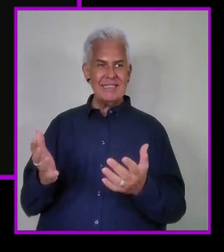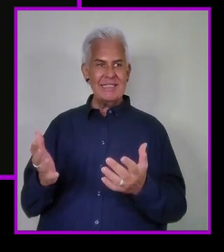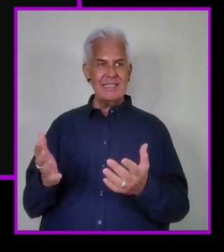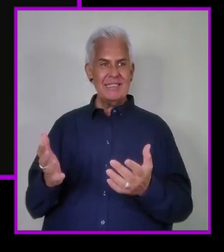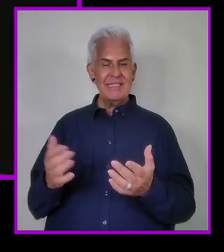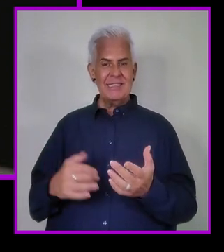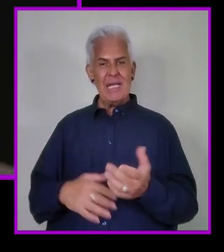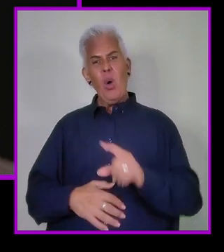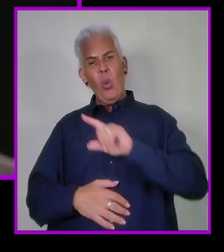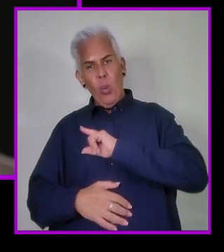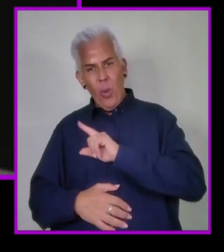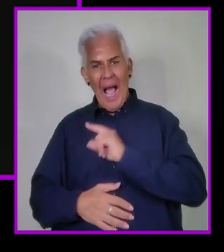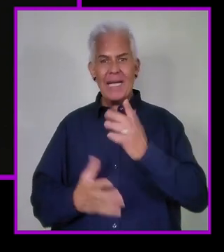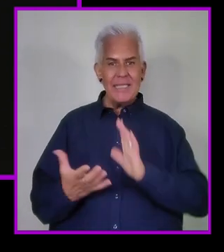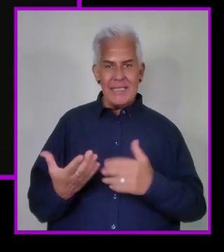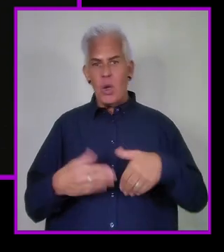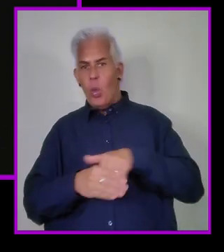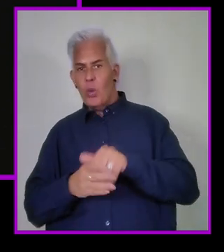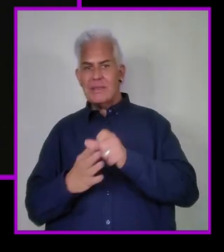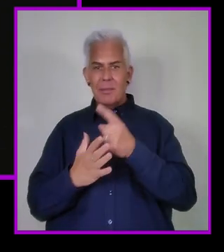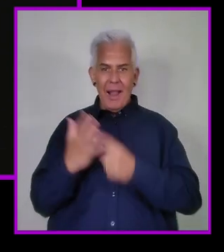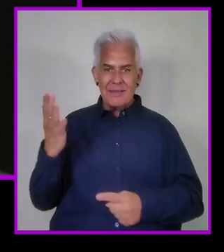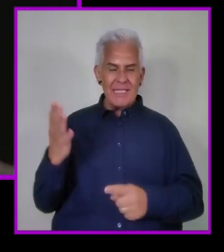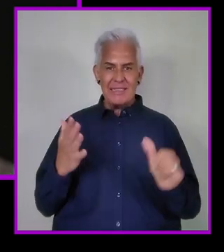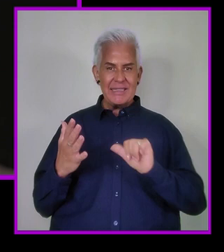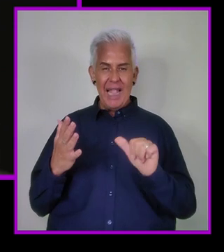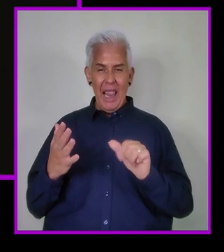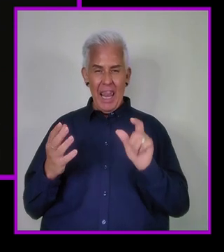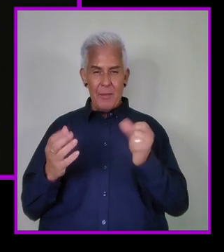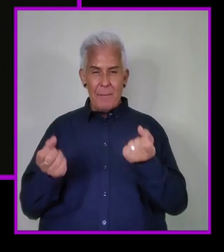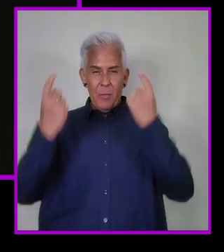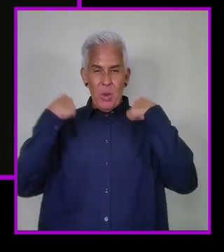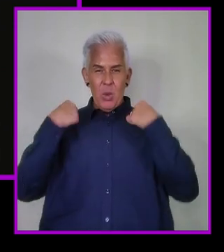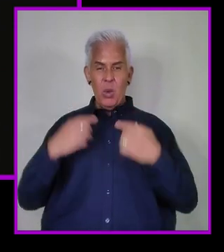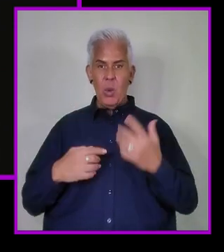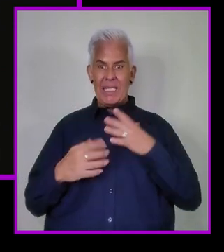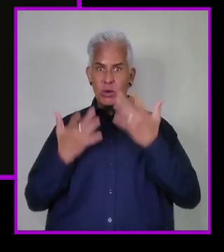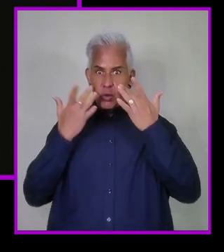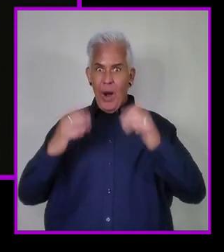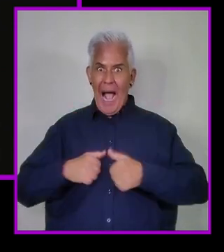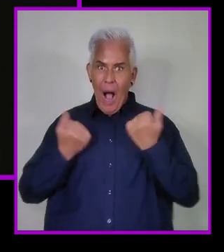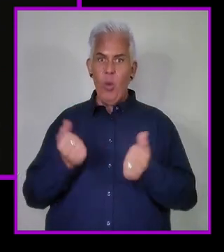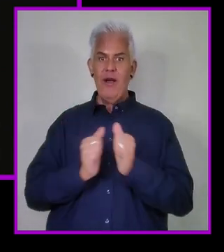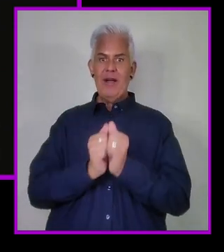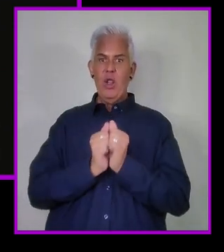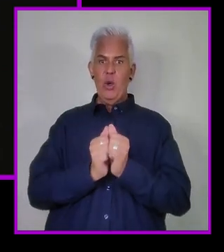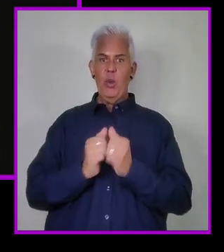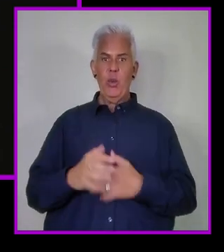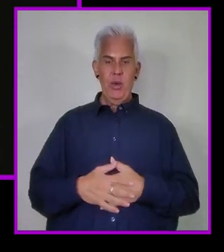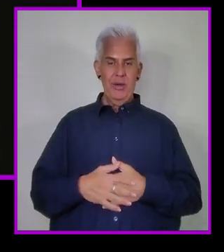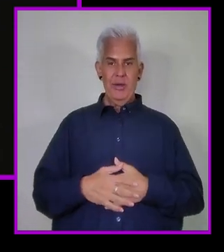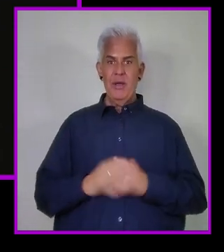why we need to, you know, be inclusive of disability. And I think unless we can absolutely show our value, we will